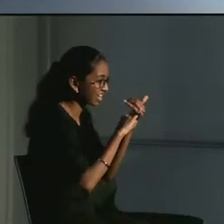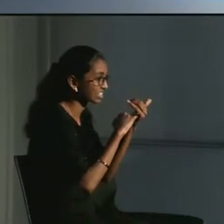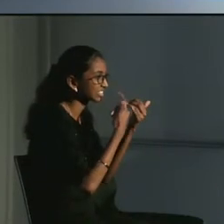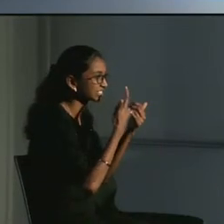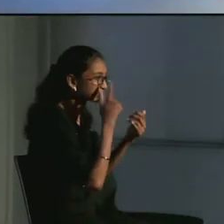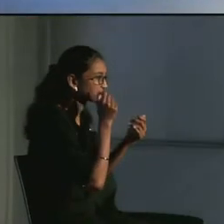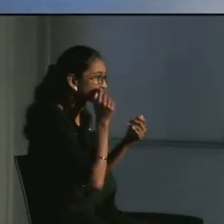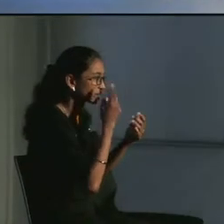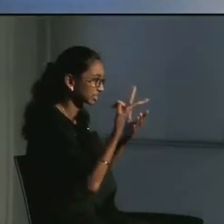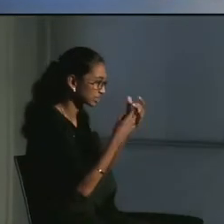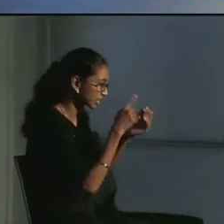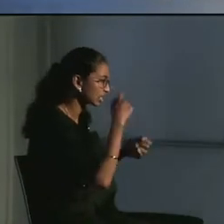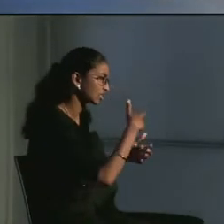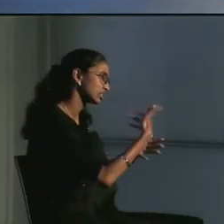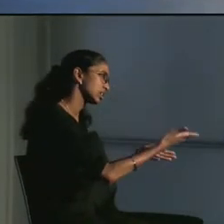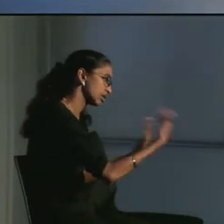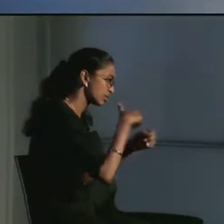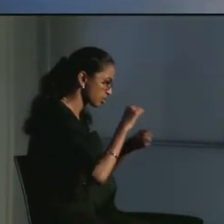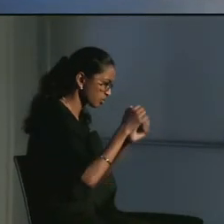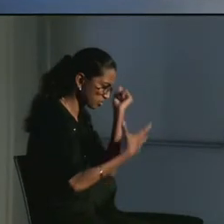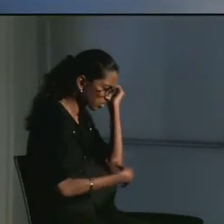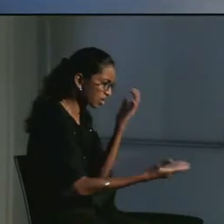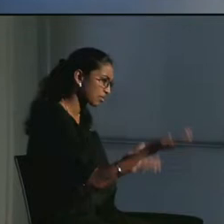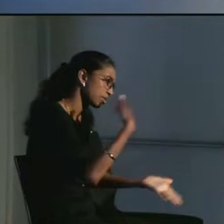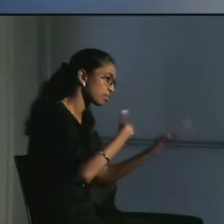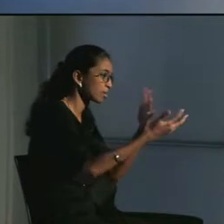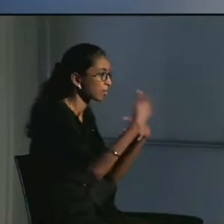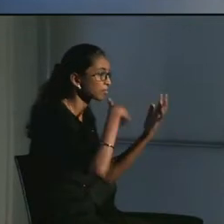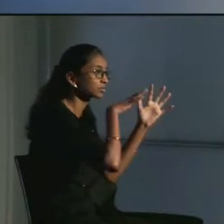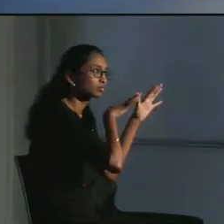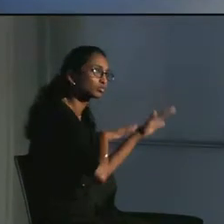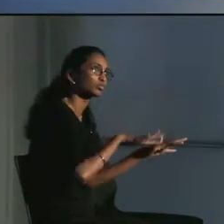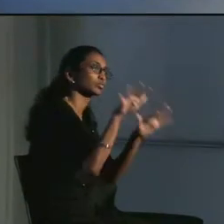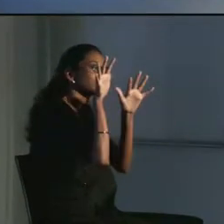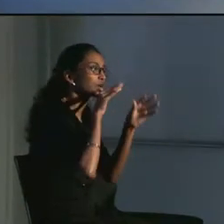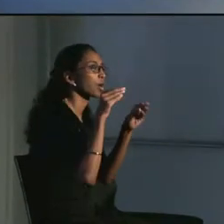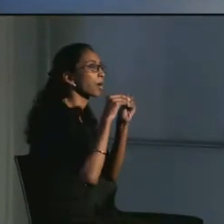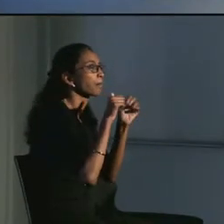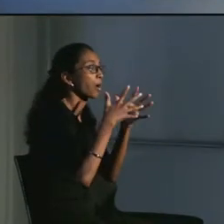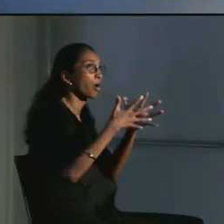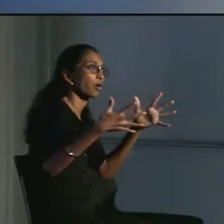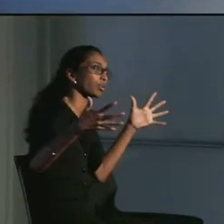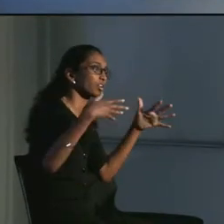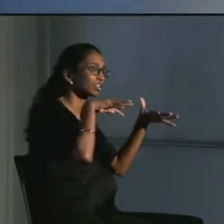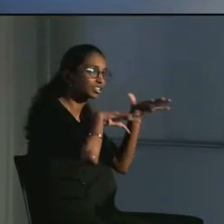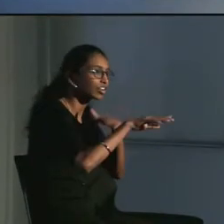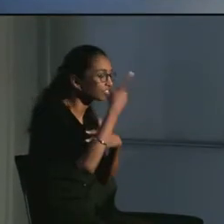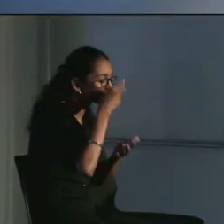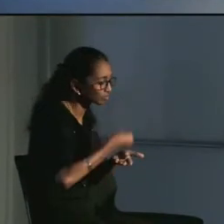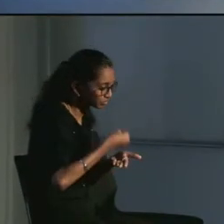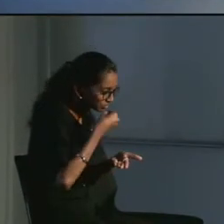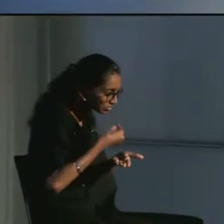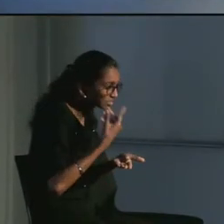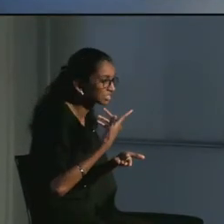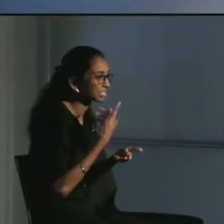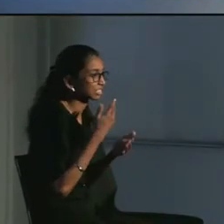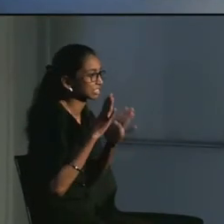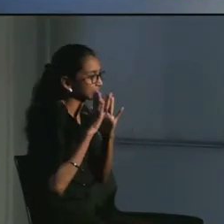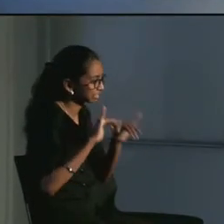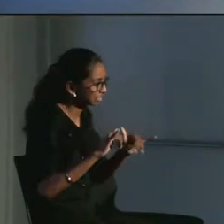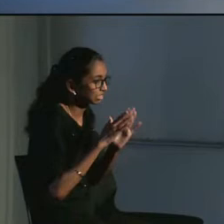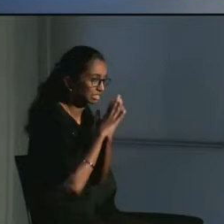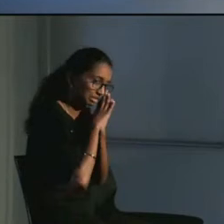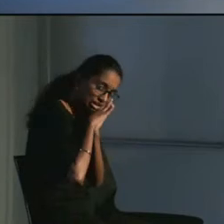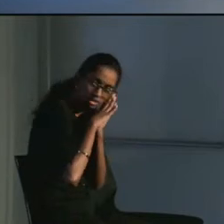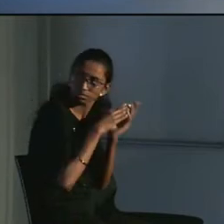and several workers who could come there, who could eat, who could sleep, who could have sex, who could rest, who could